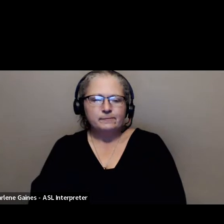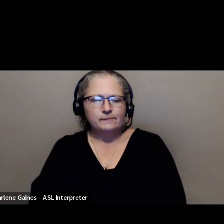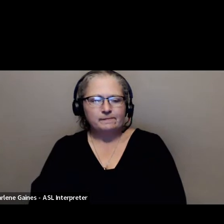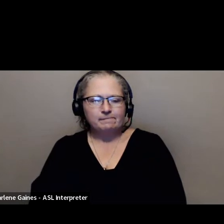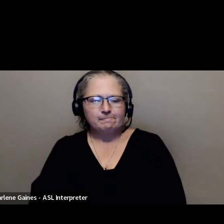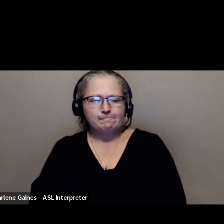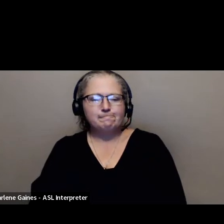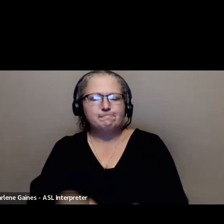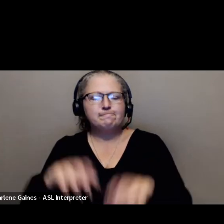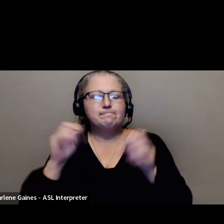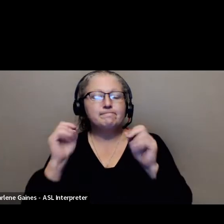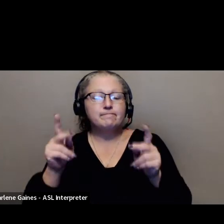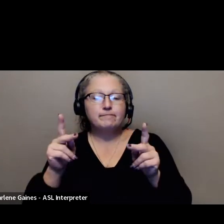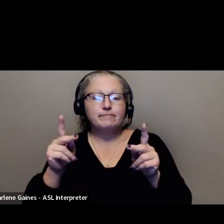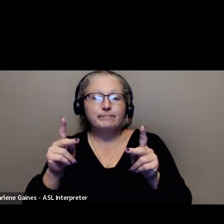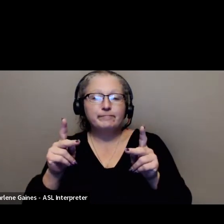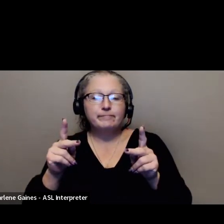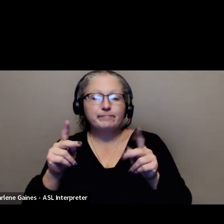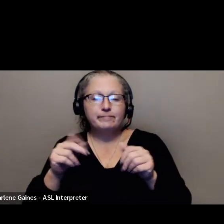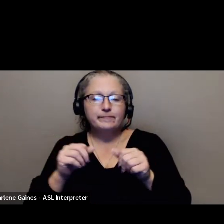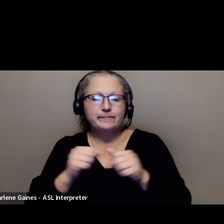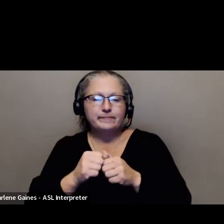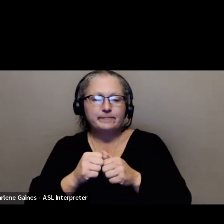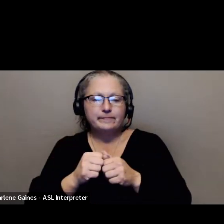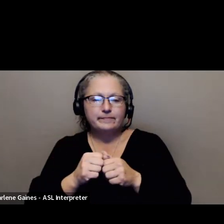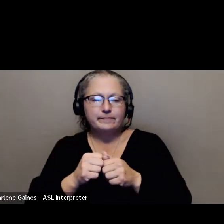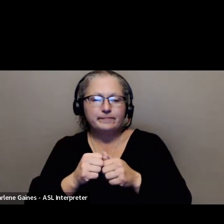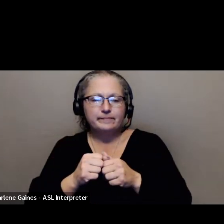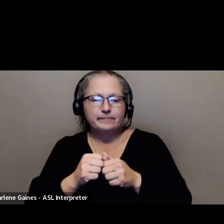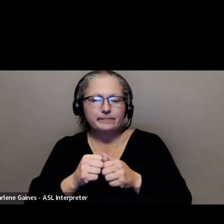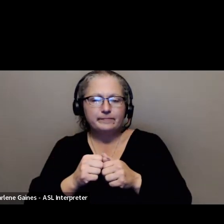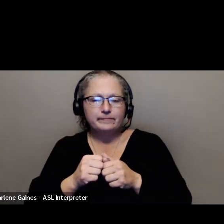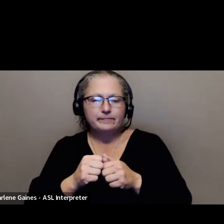Okay, so which is yeah.